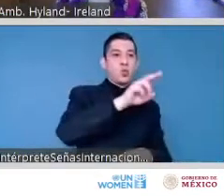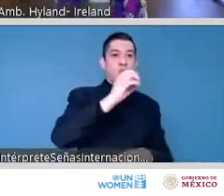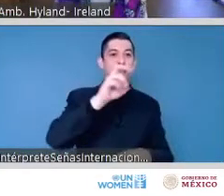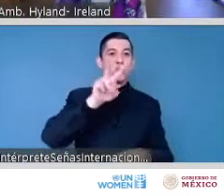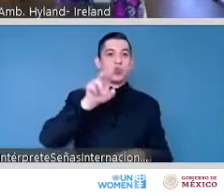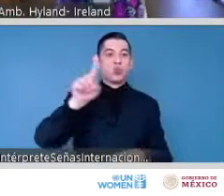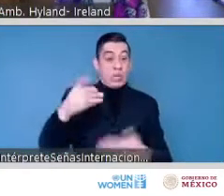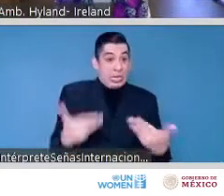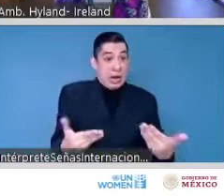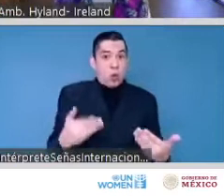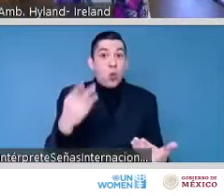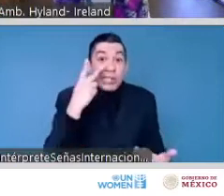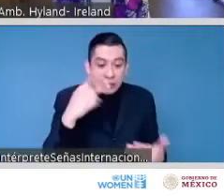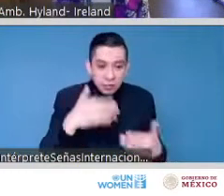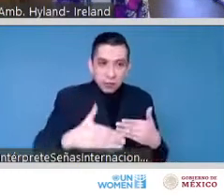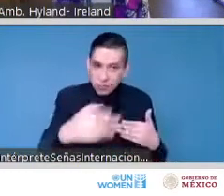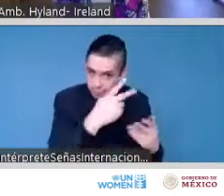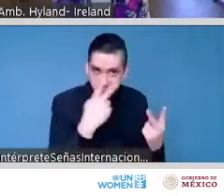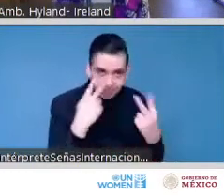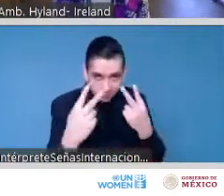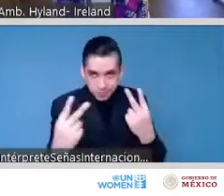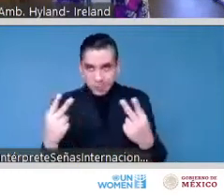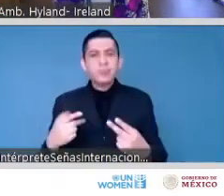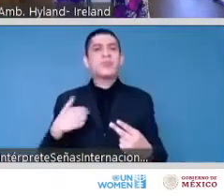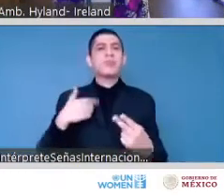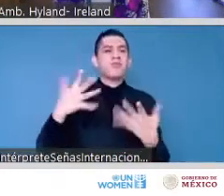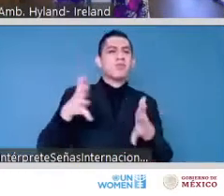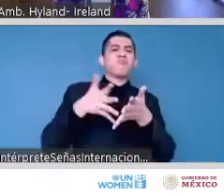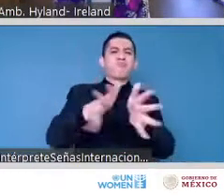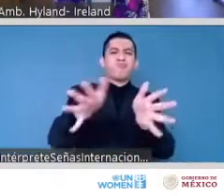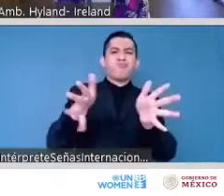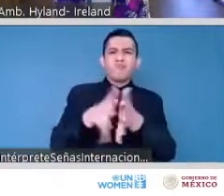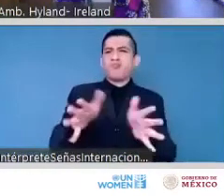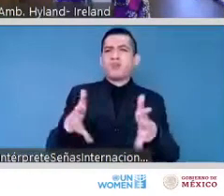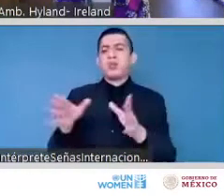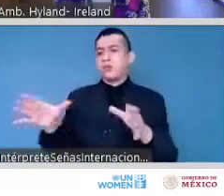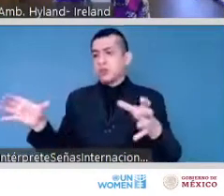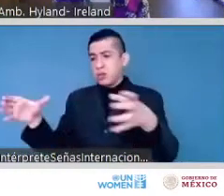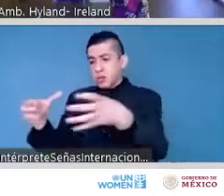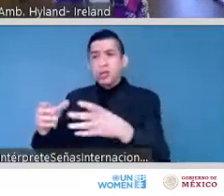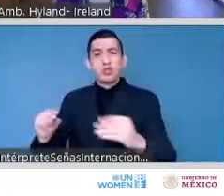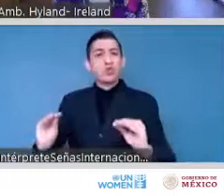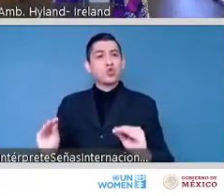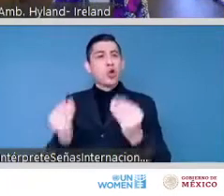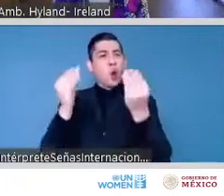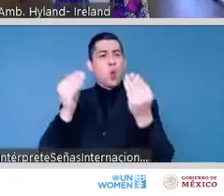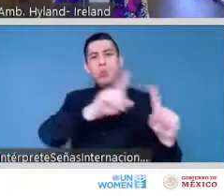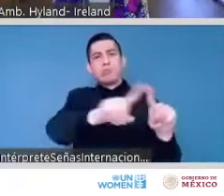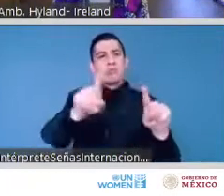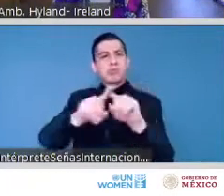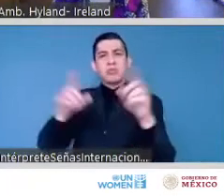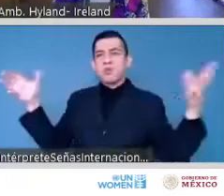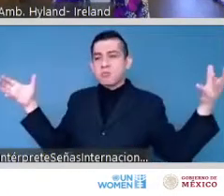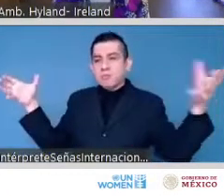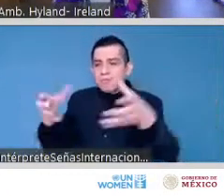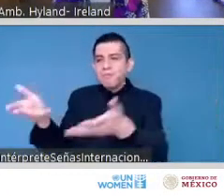youth caucus and through the development of things like the youth peace and security resolutions, we have plenty to celebrate. Strides have been